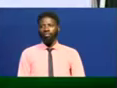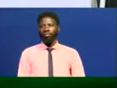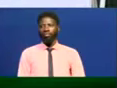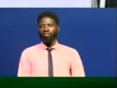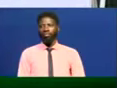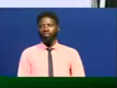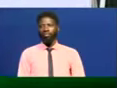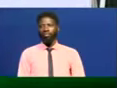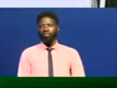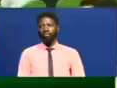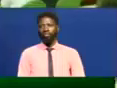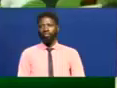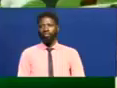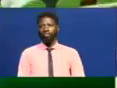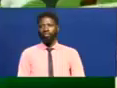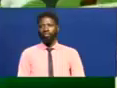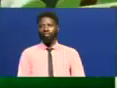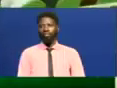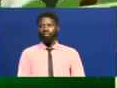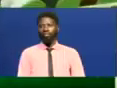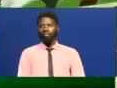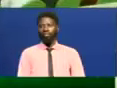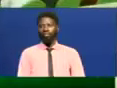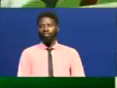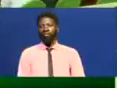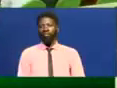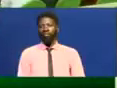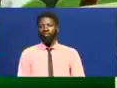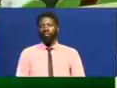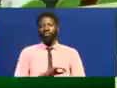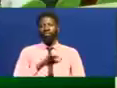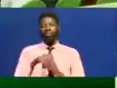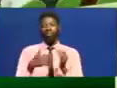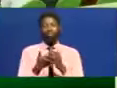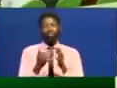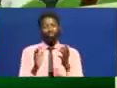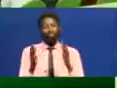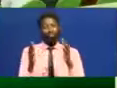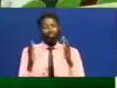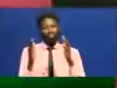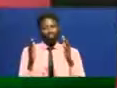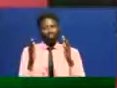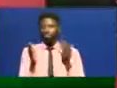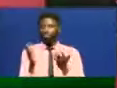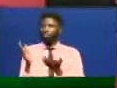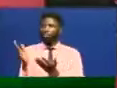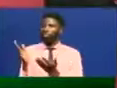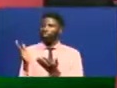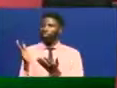I want all of us to give a round of applause from this son of Kiambu